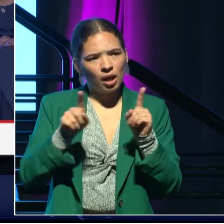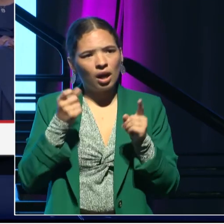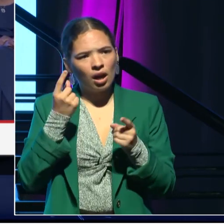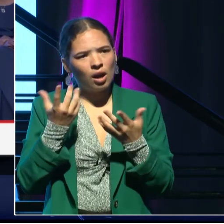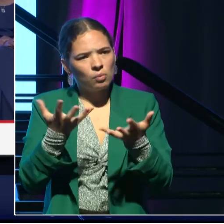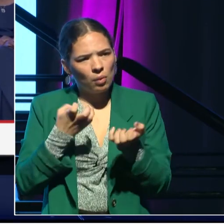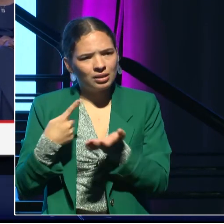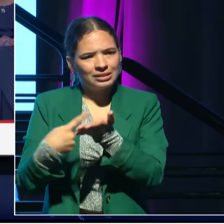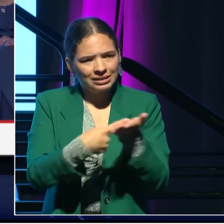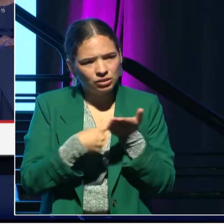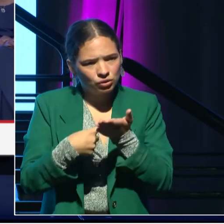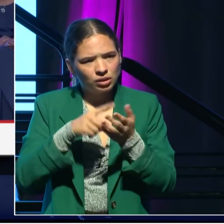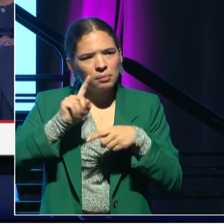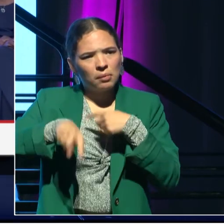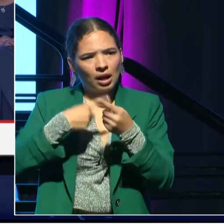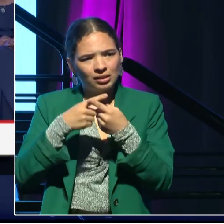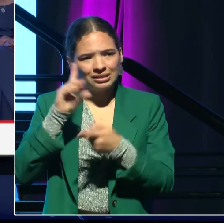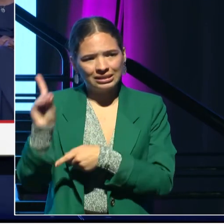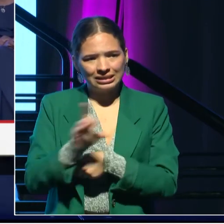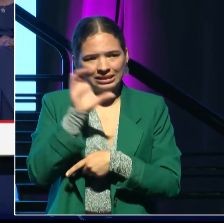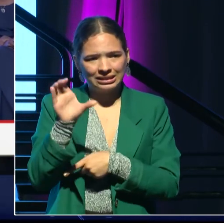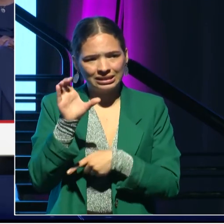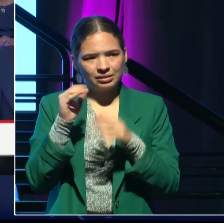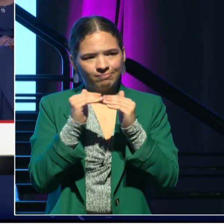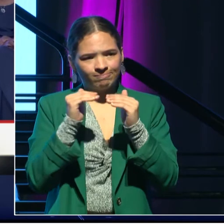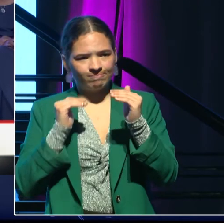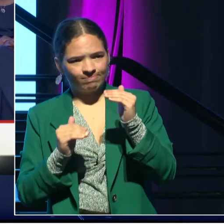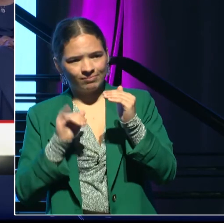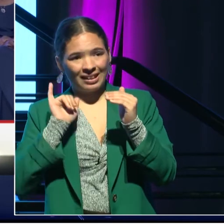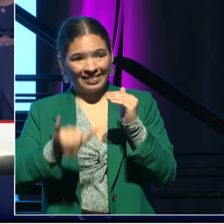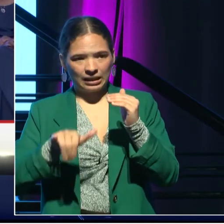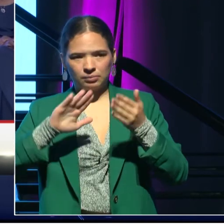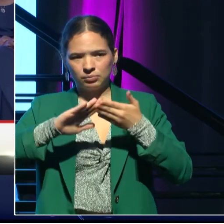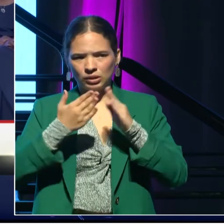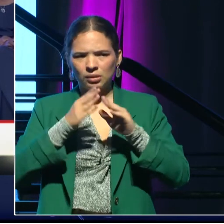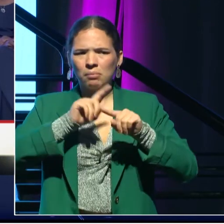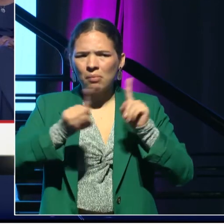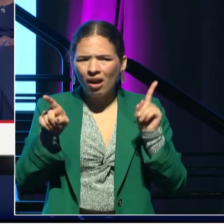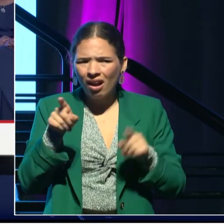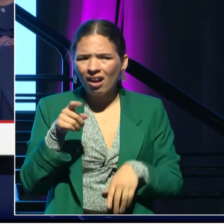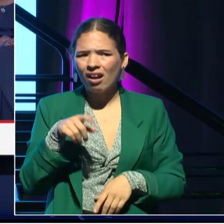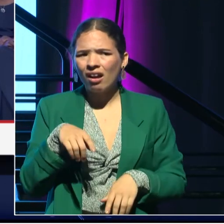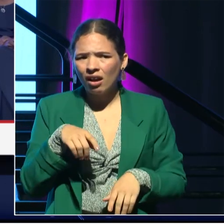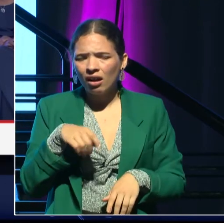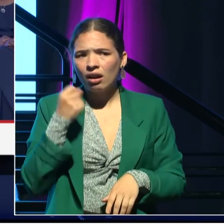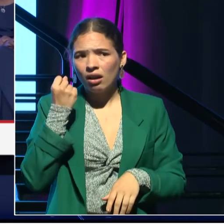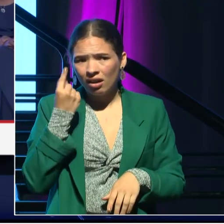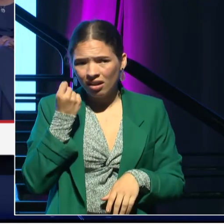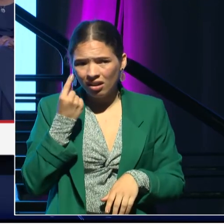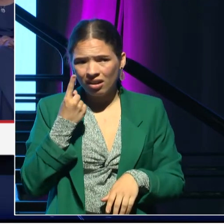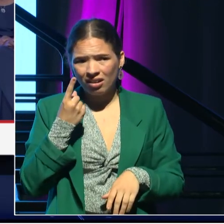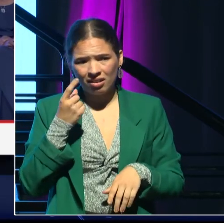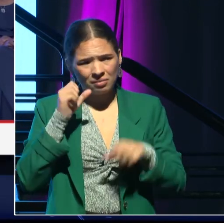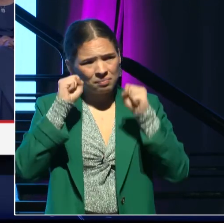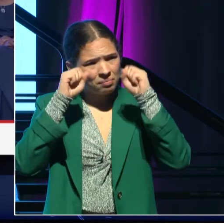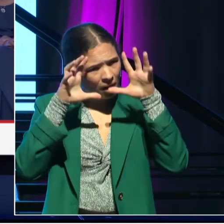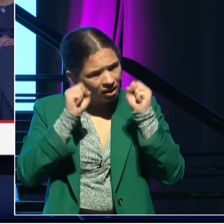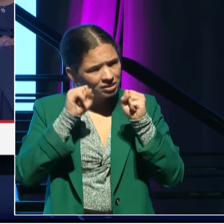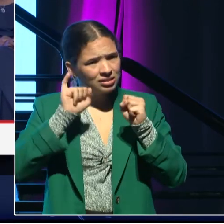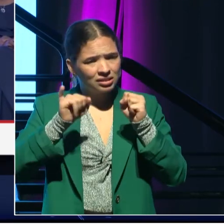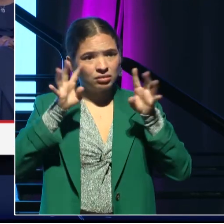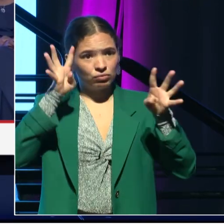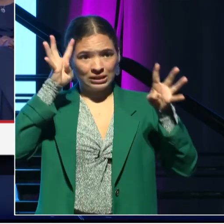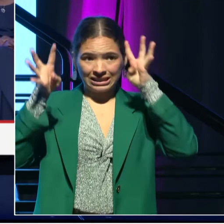about the District of Columbia and the disparities in this community. But there are some bright spots of innovation and